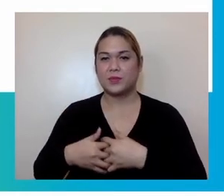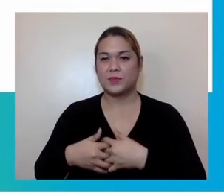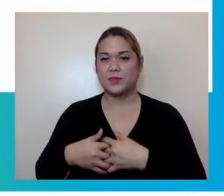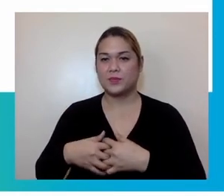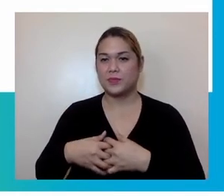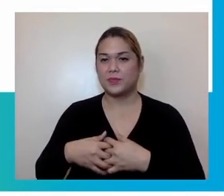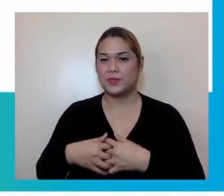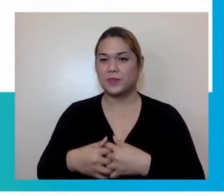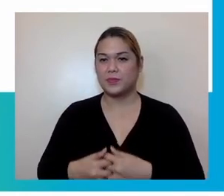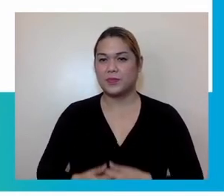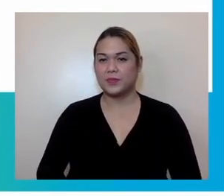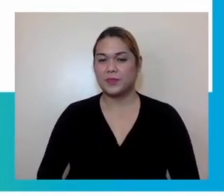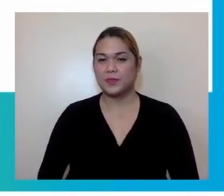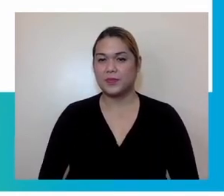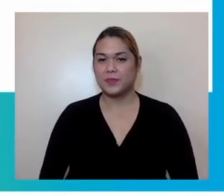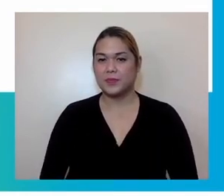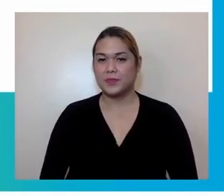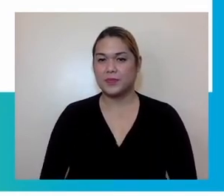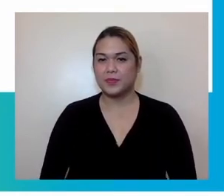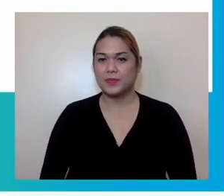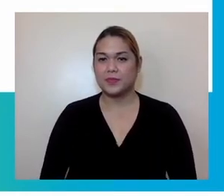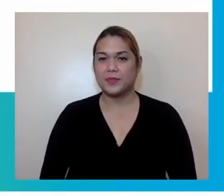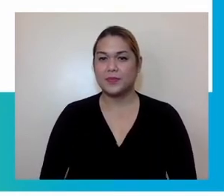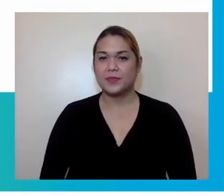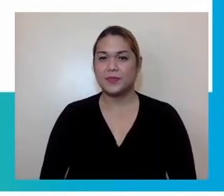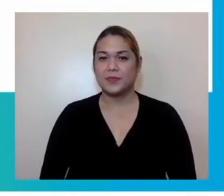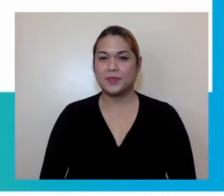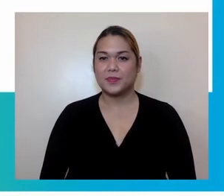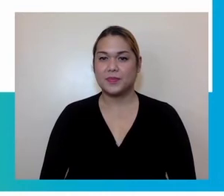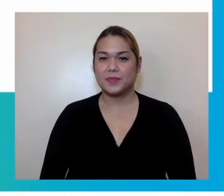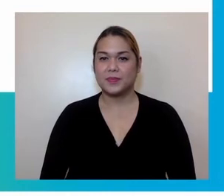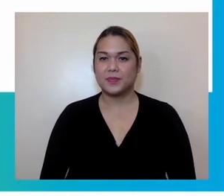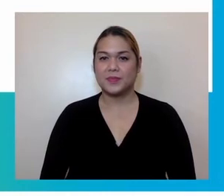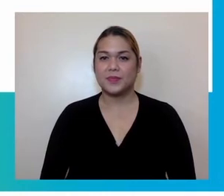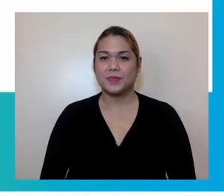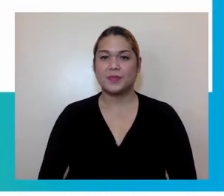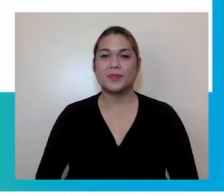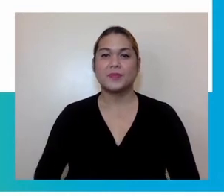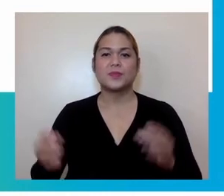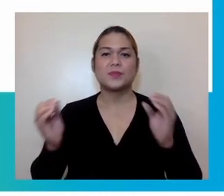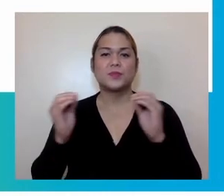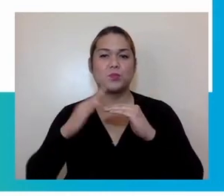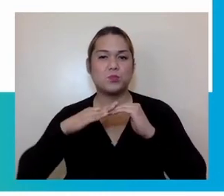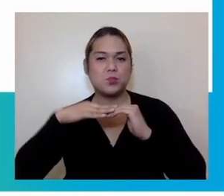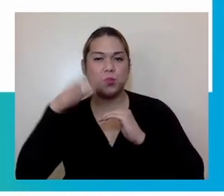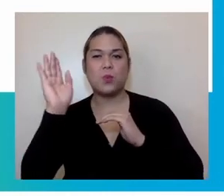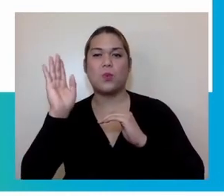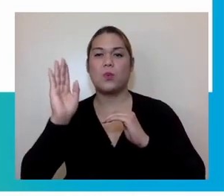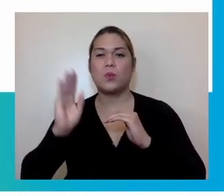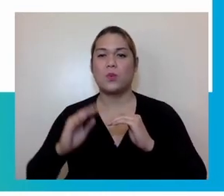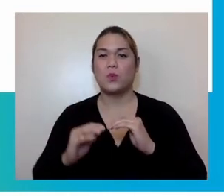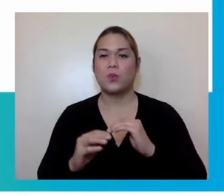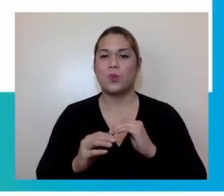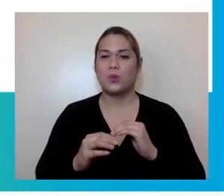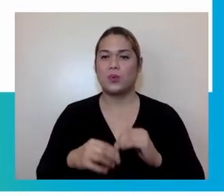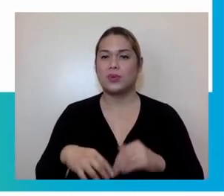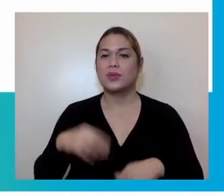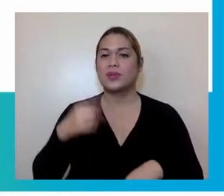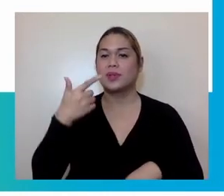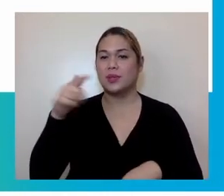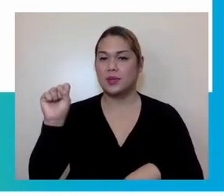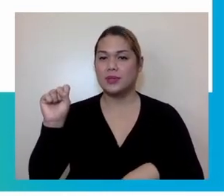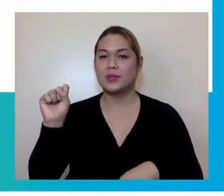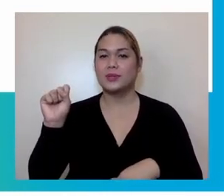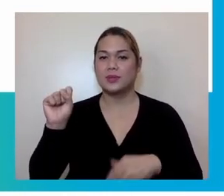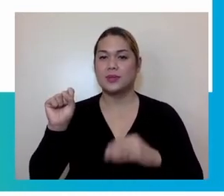4.2 times more than gas plants when accounting for both biogenic and fossil CO2.